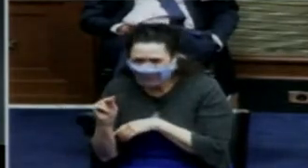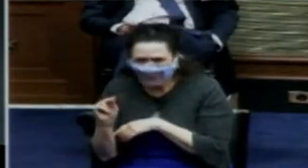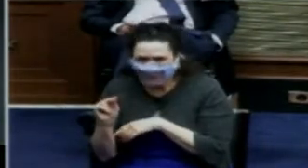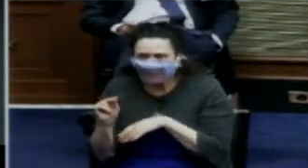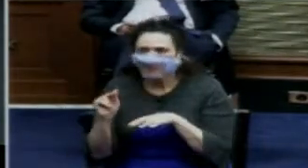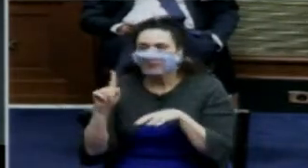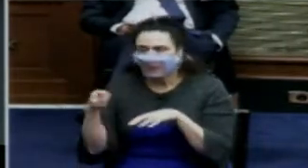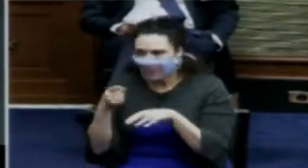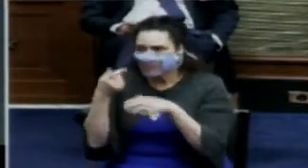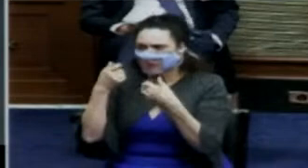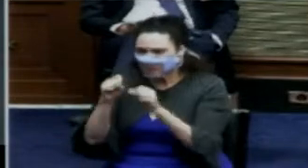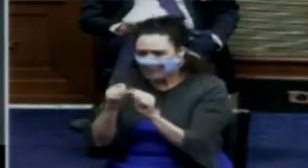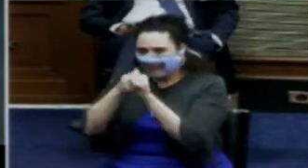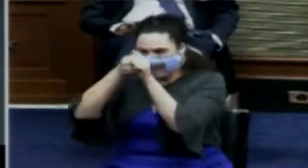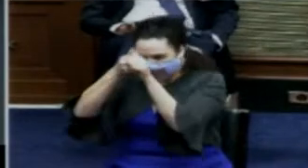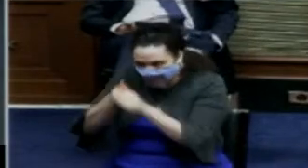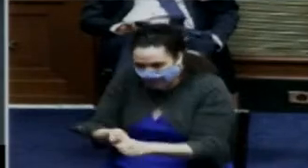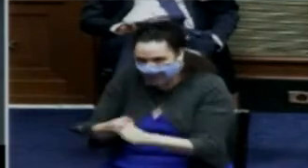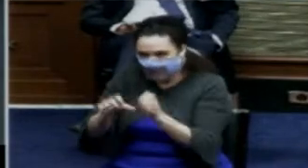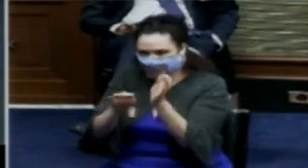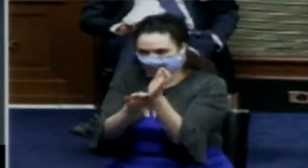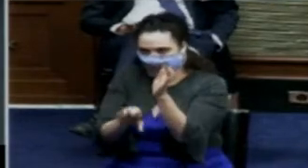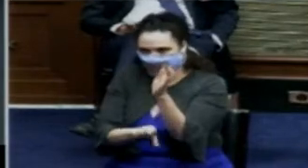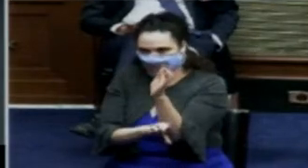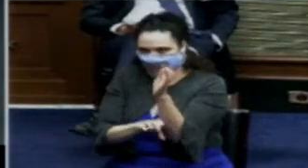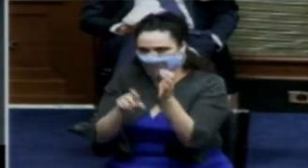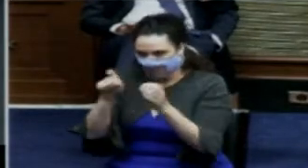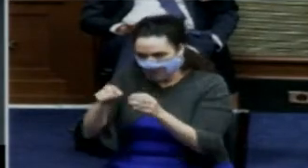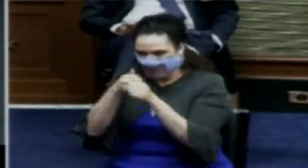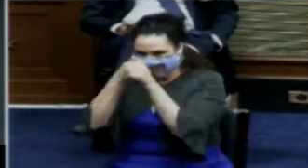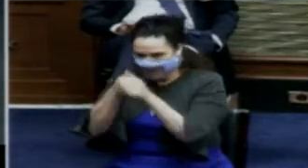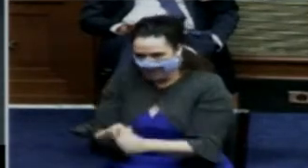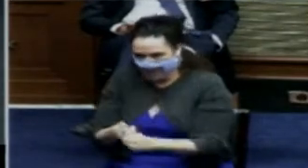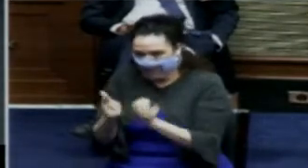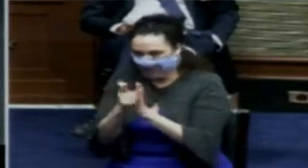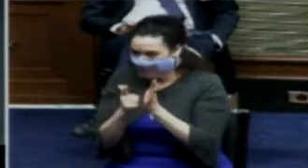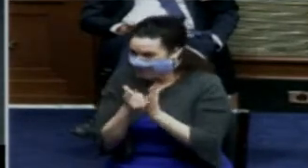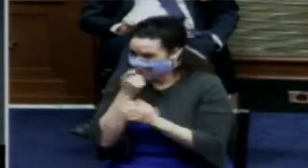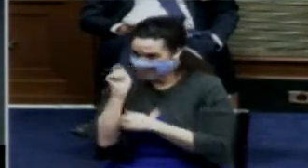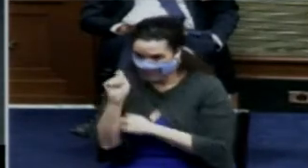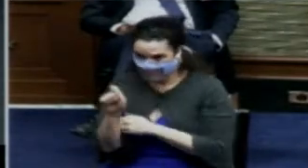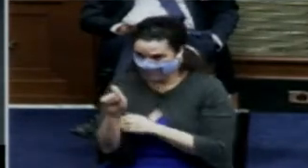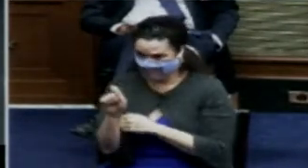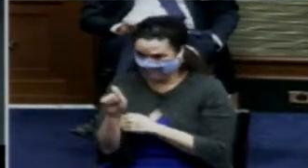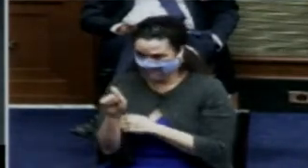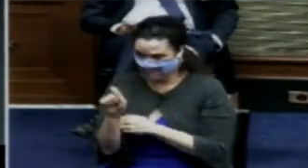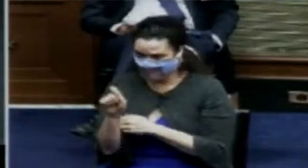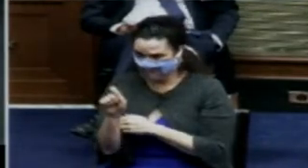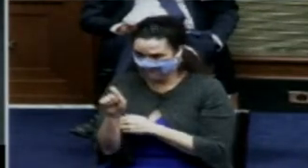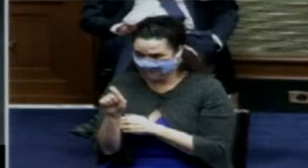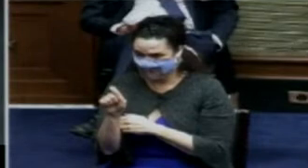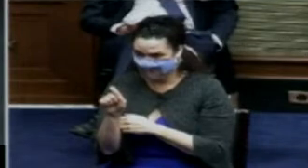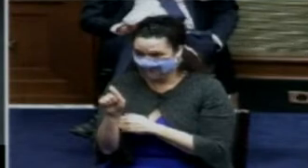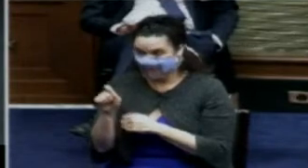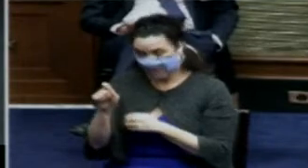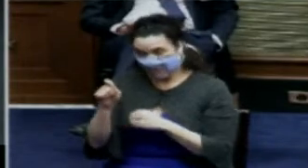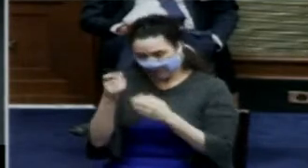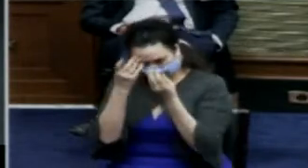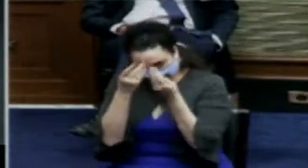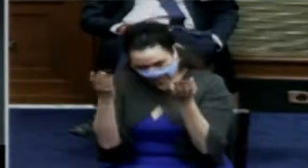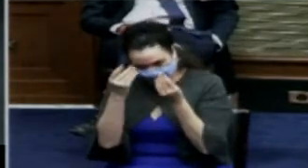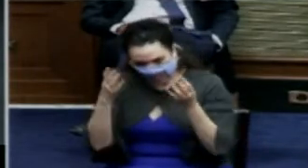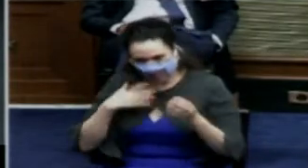the Constitution and the law. That's the bottom line. And to my veteran brothers and